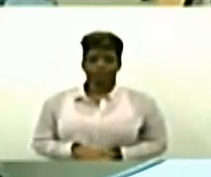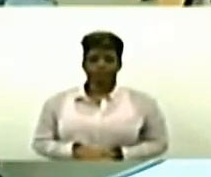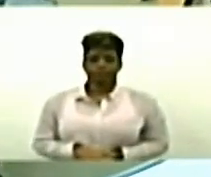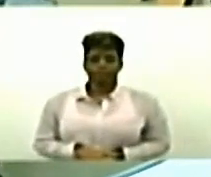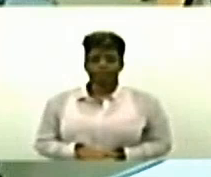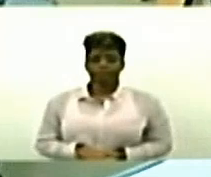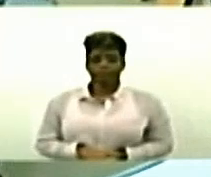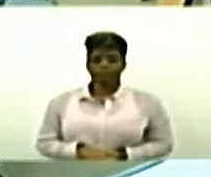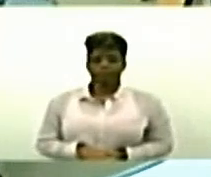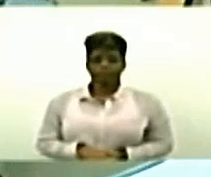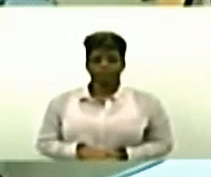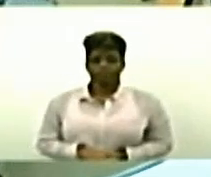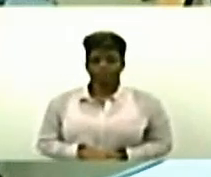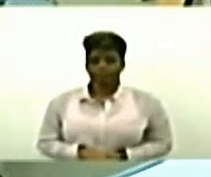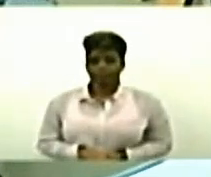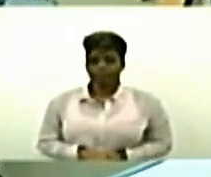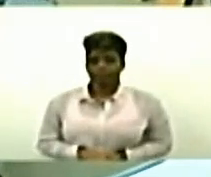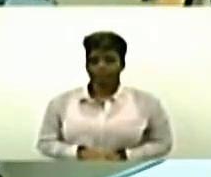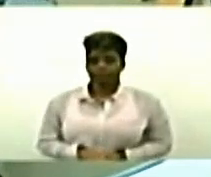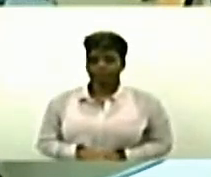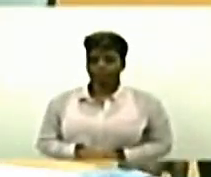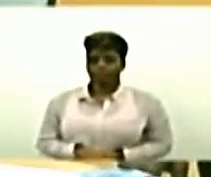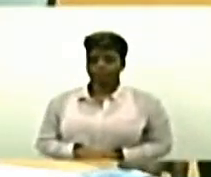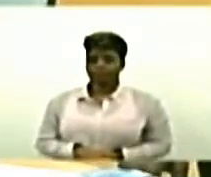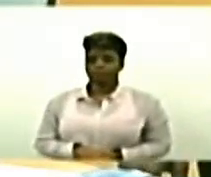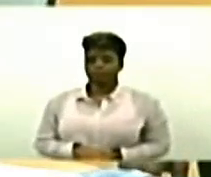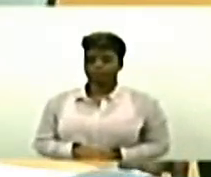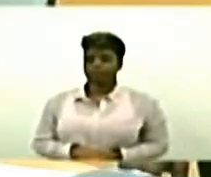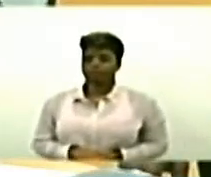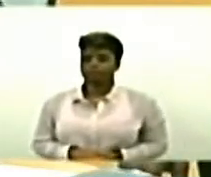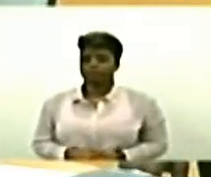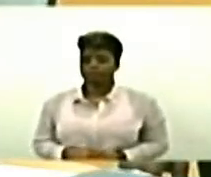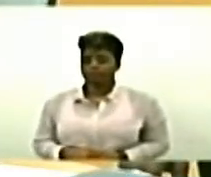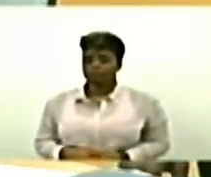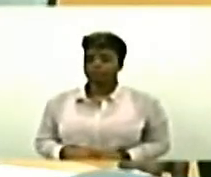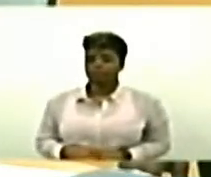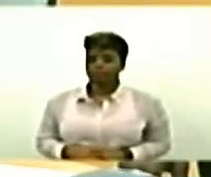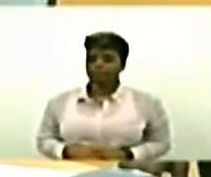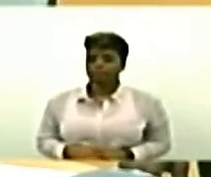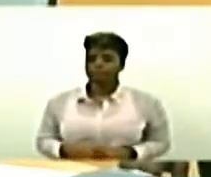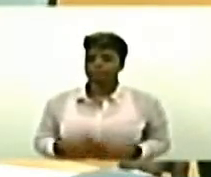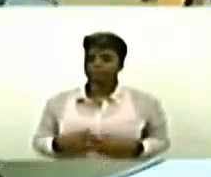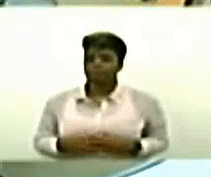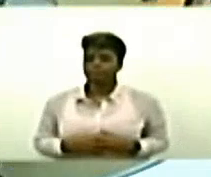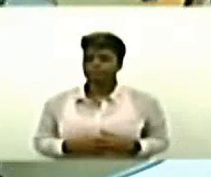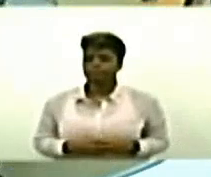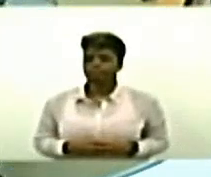Mr. Chair, I beg to move the Senate resumes and the chairman of the committee reports progress on the bill.